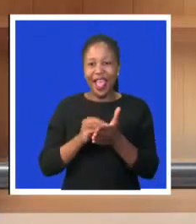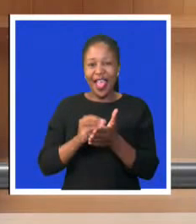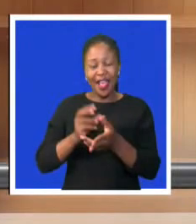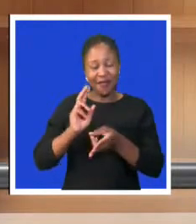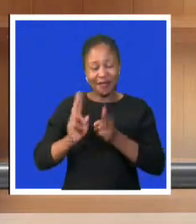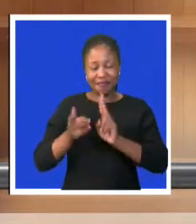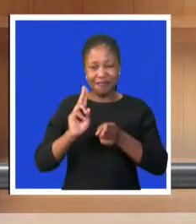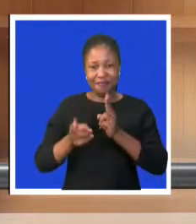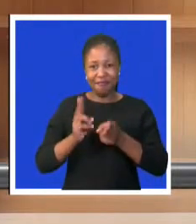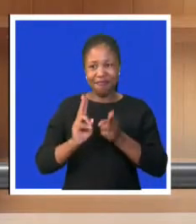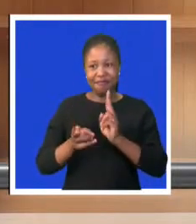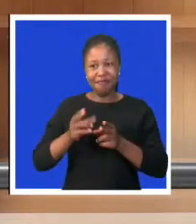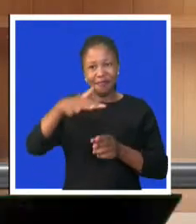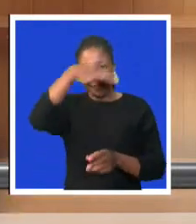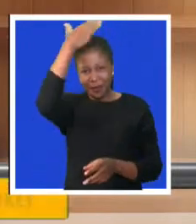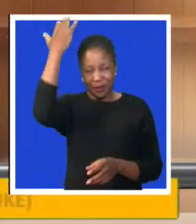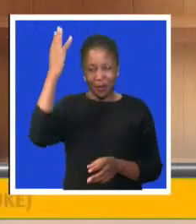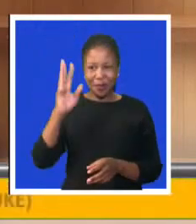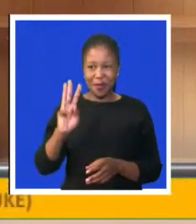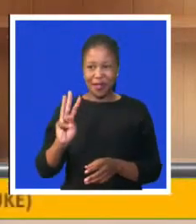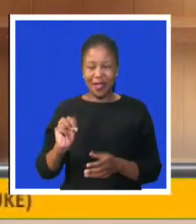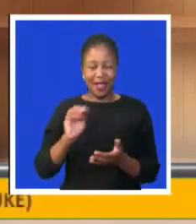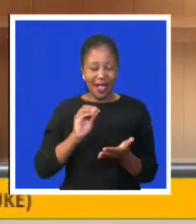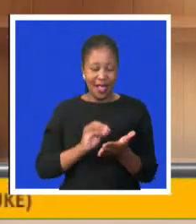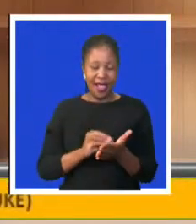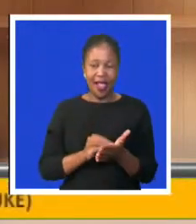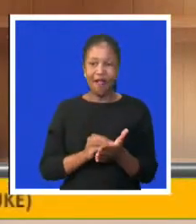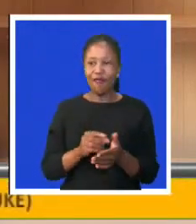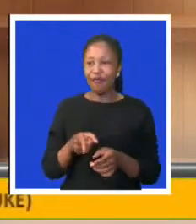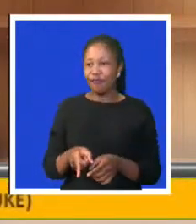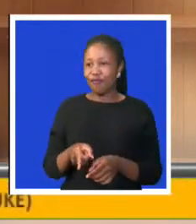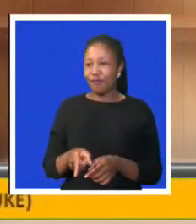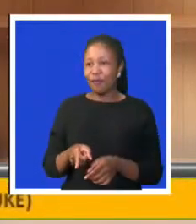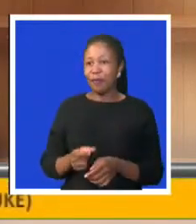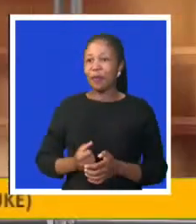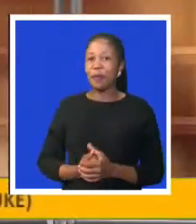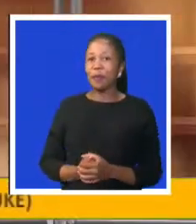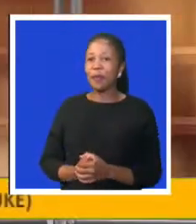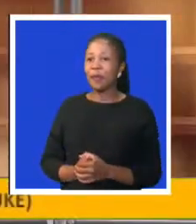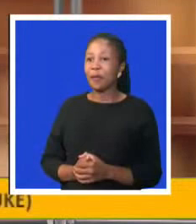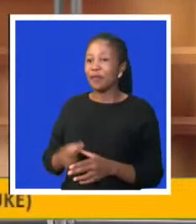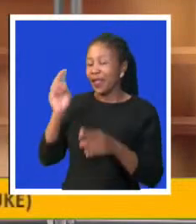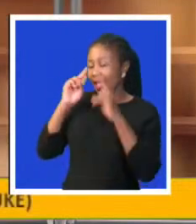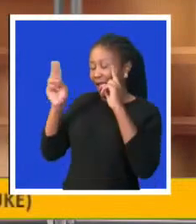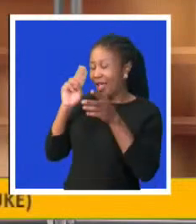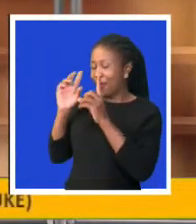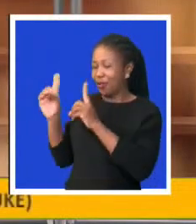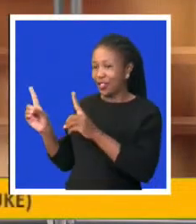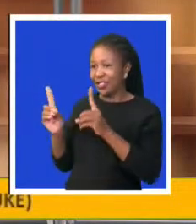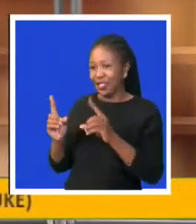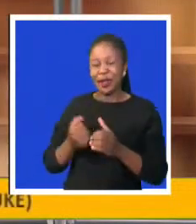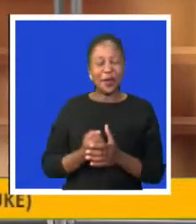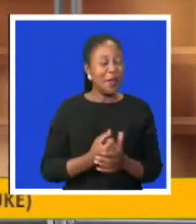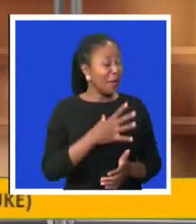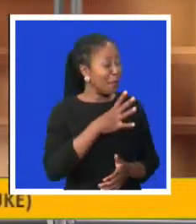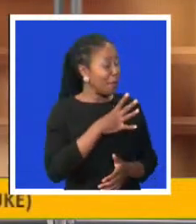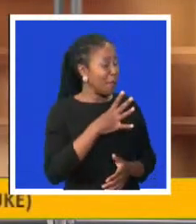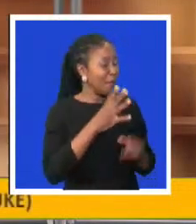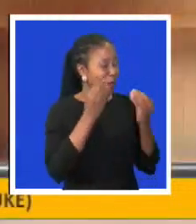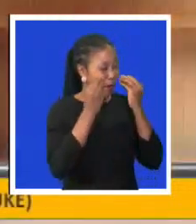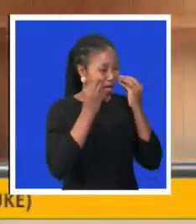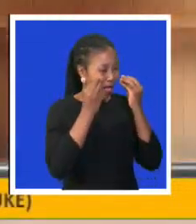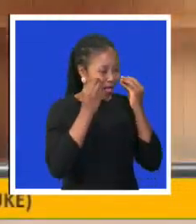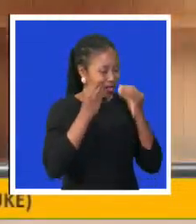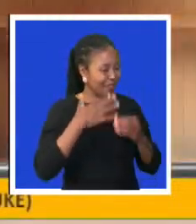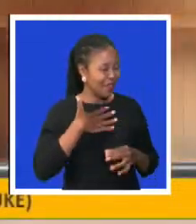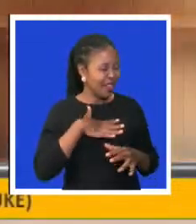language interpreter, Nombumelelo Hadebe. How are you doing today, Samngeliso? I'm good, Nogwazi. How are you? I'm doing good,